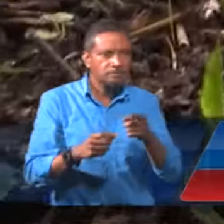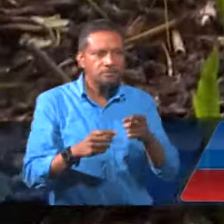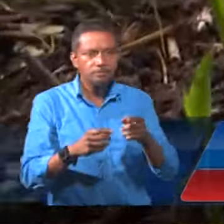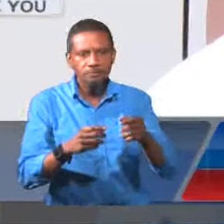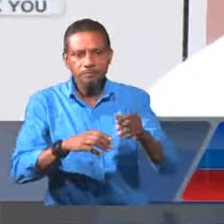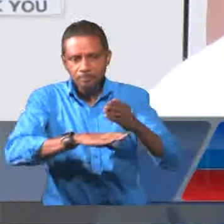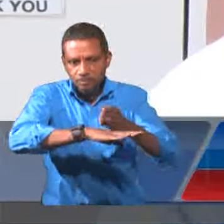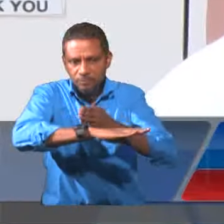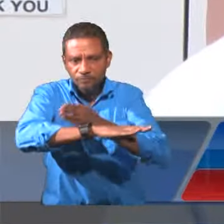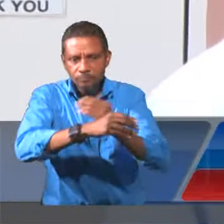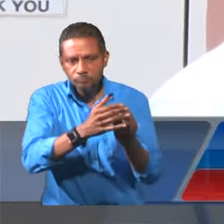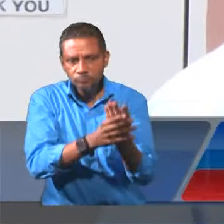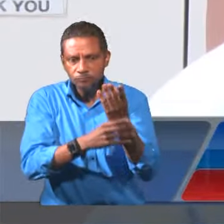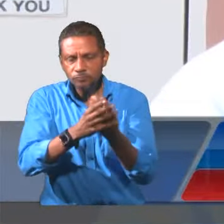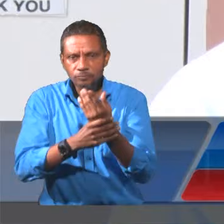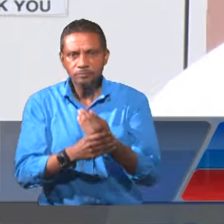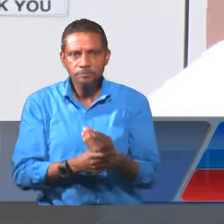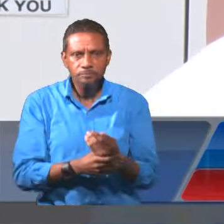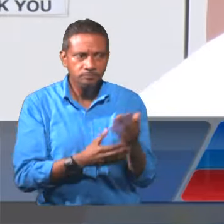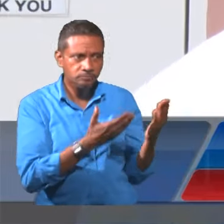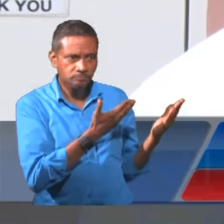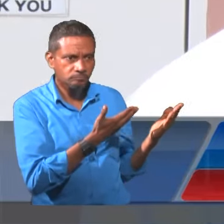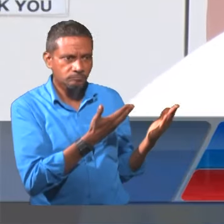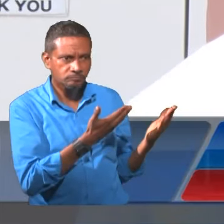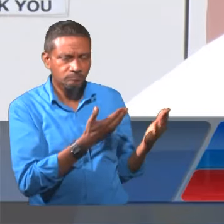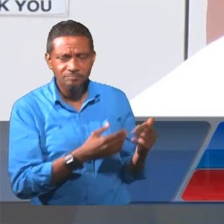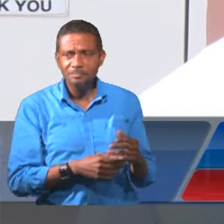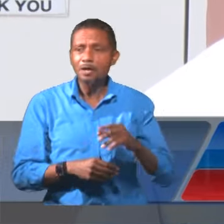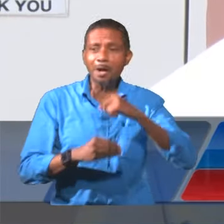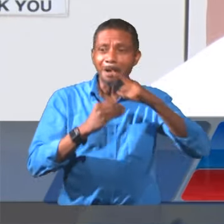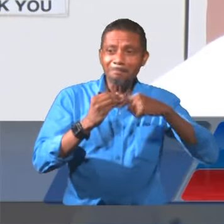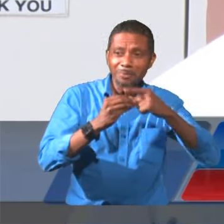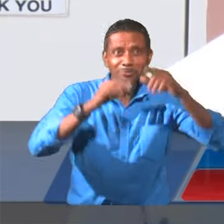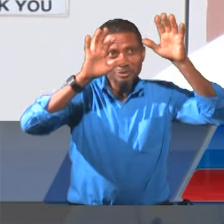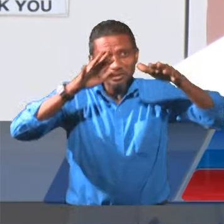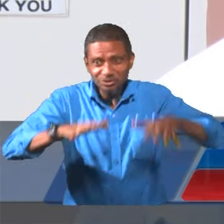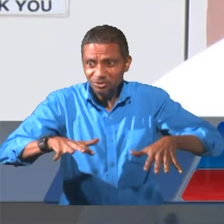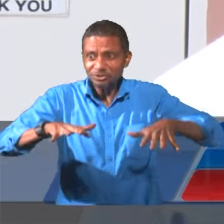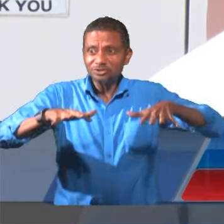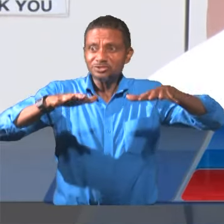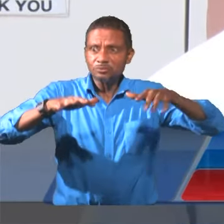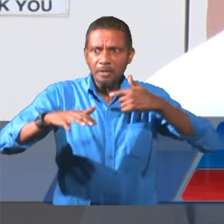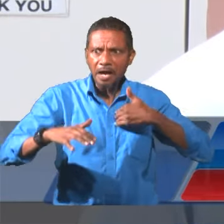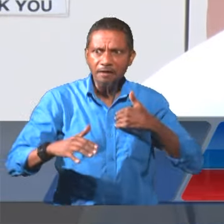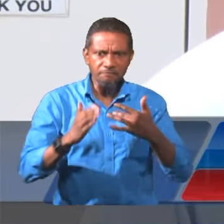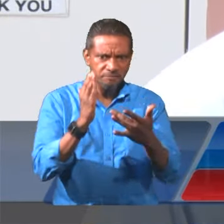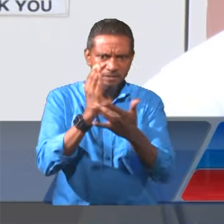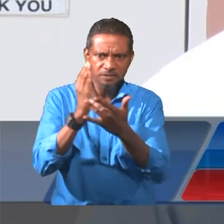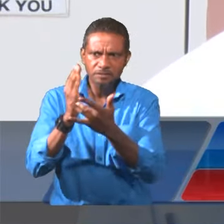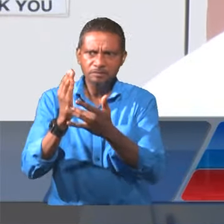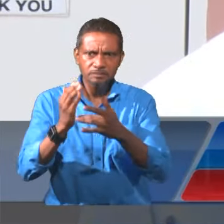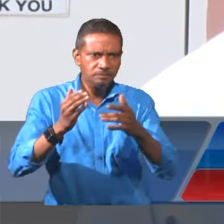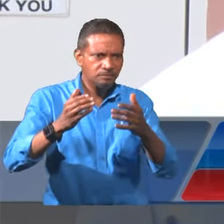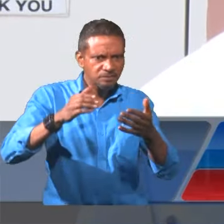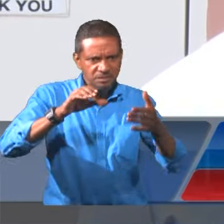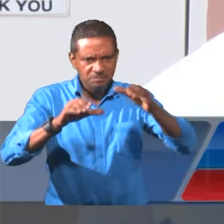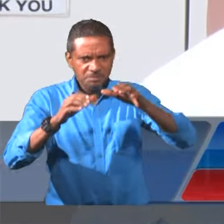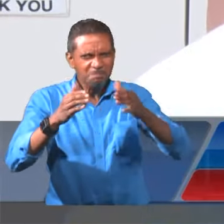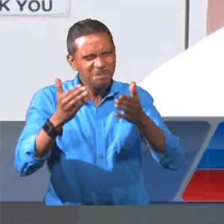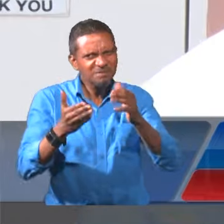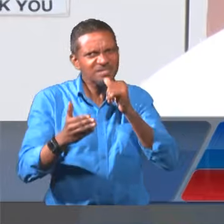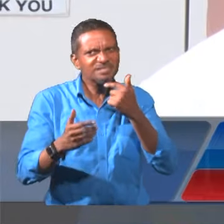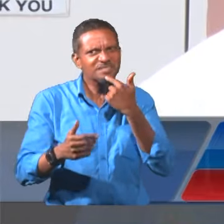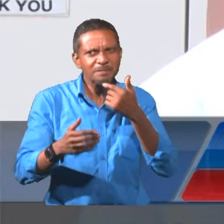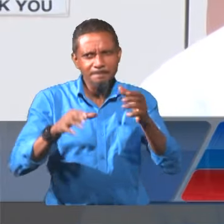crop yield. In addition, in terms of flood, we have technologies such as chemicals, or you know, you may not want to call it chemicals, but in terms